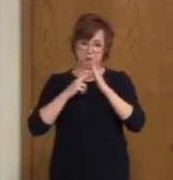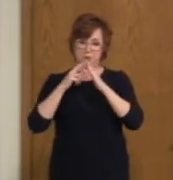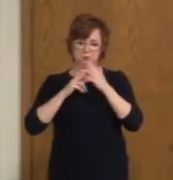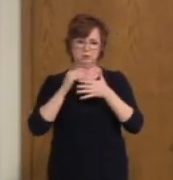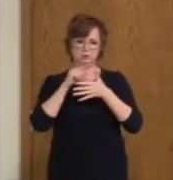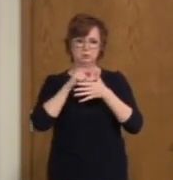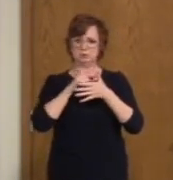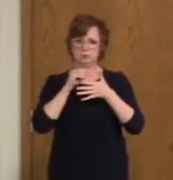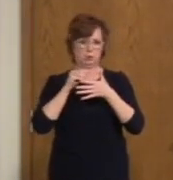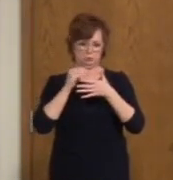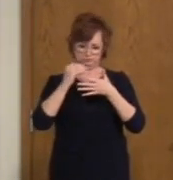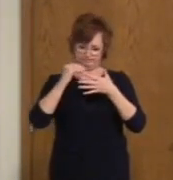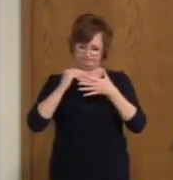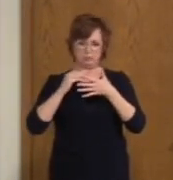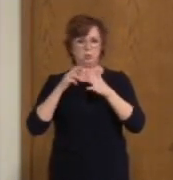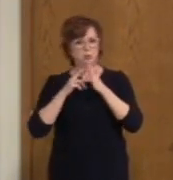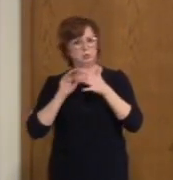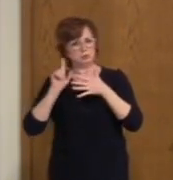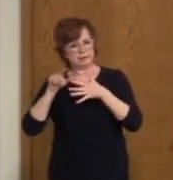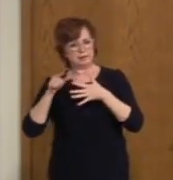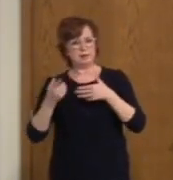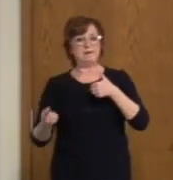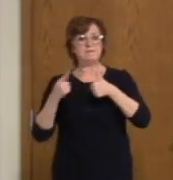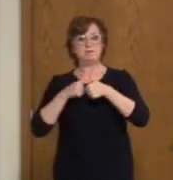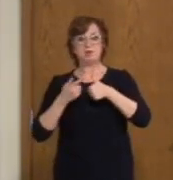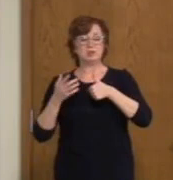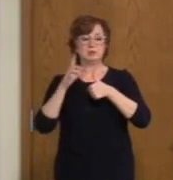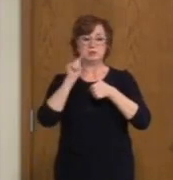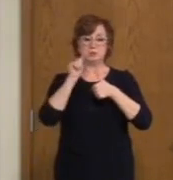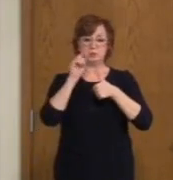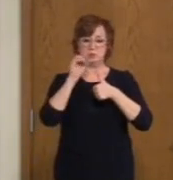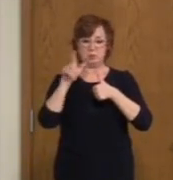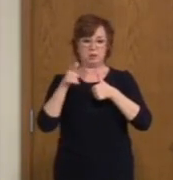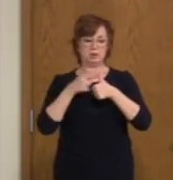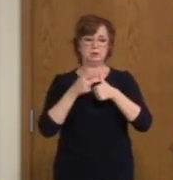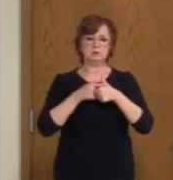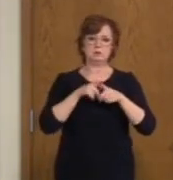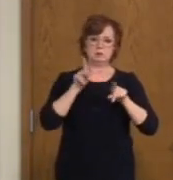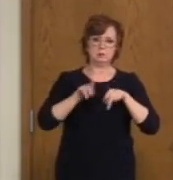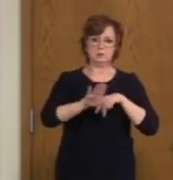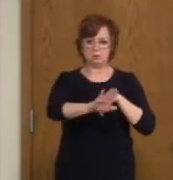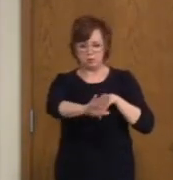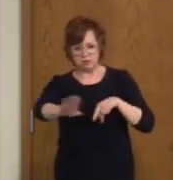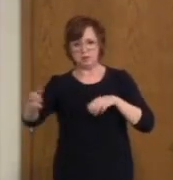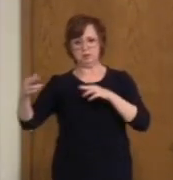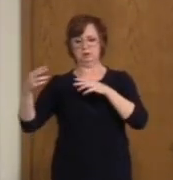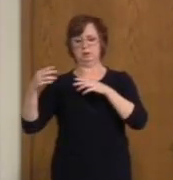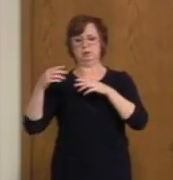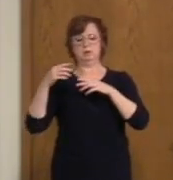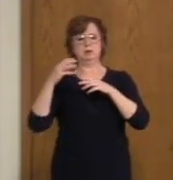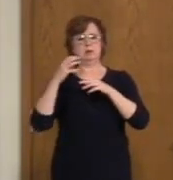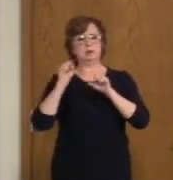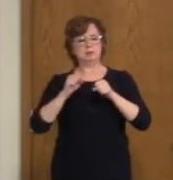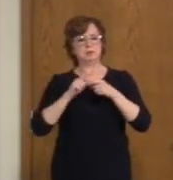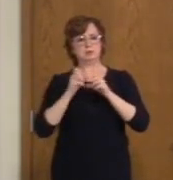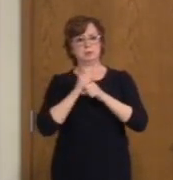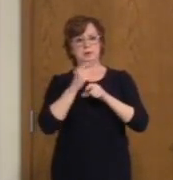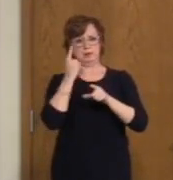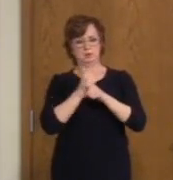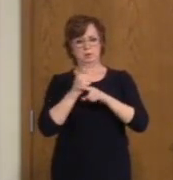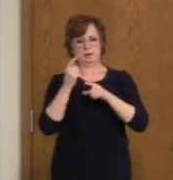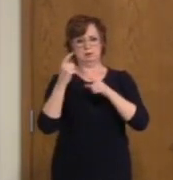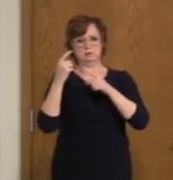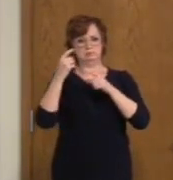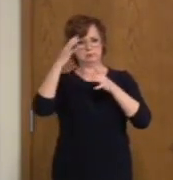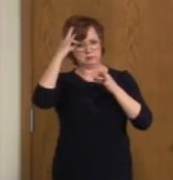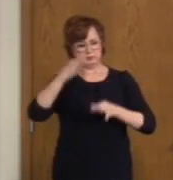a personal responsibility to look at their own personal situation and to make their decisions accordingly, and we're asking them to, in particular, we'll do that across